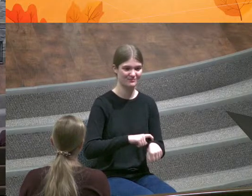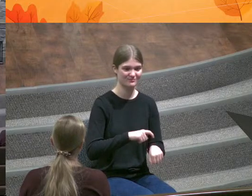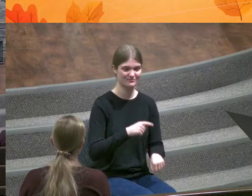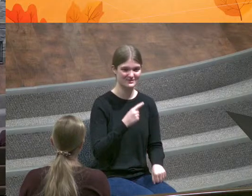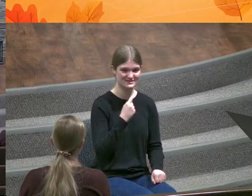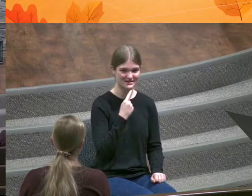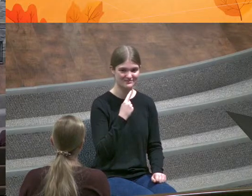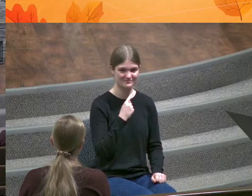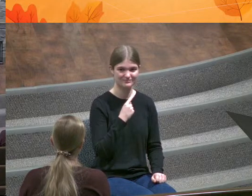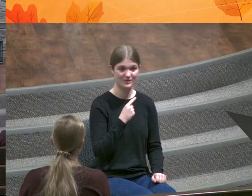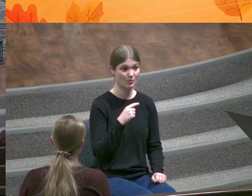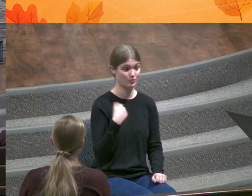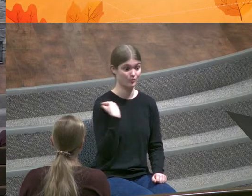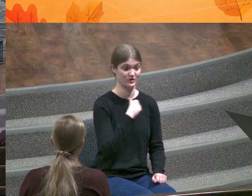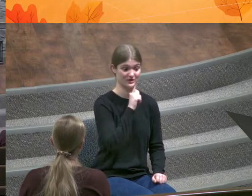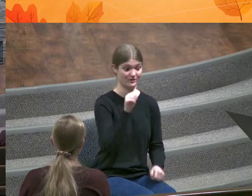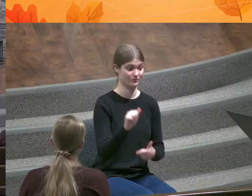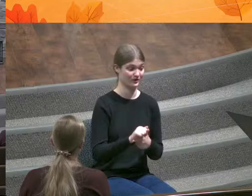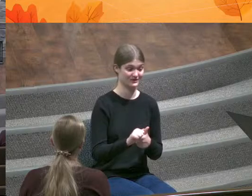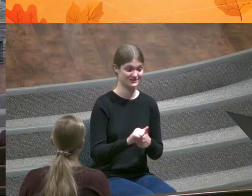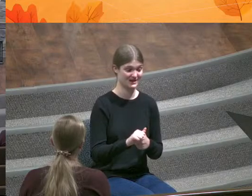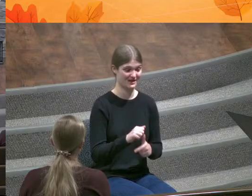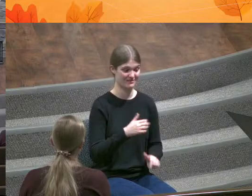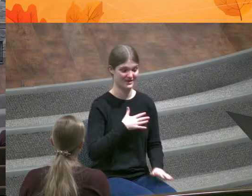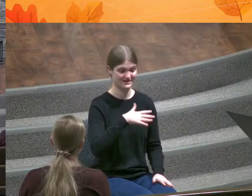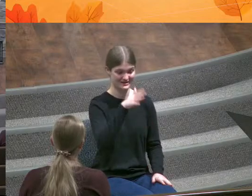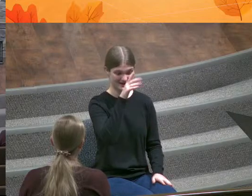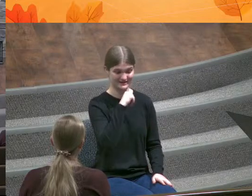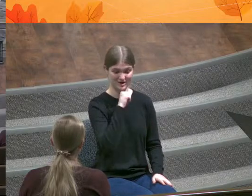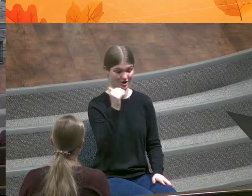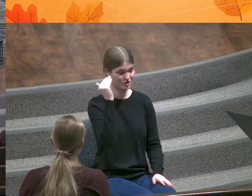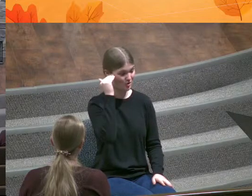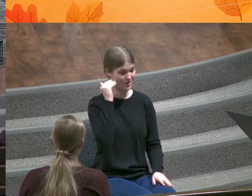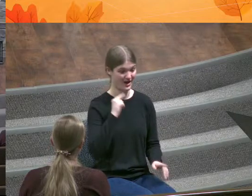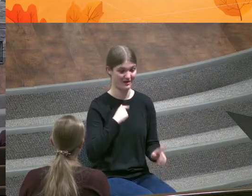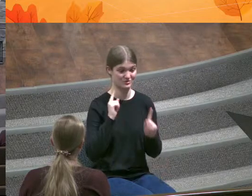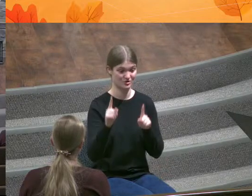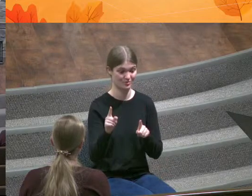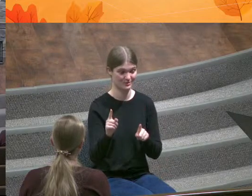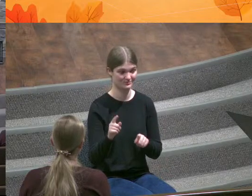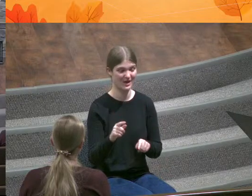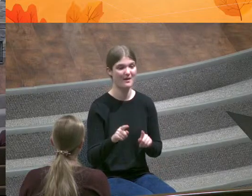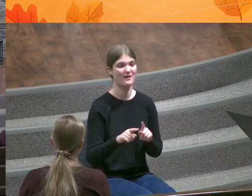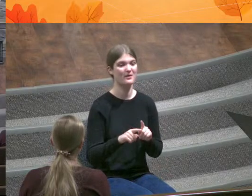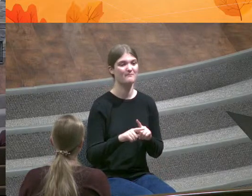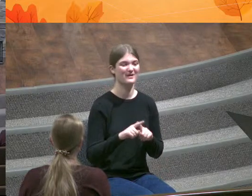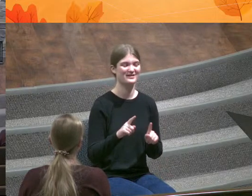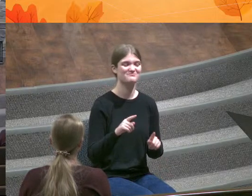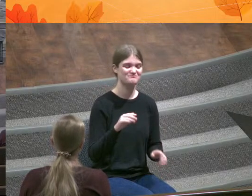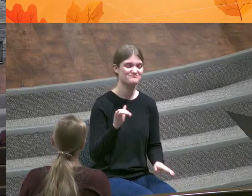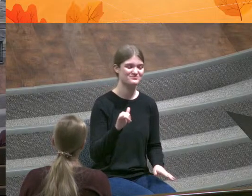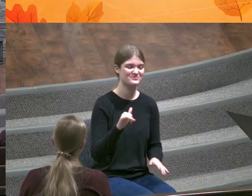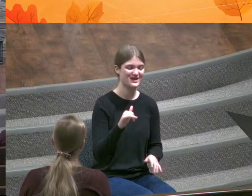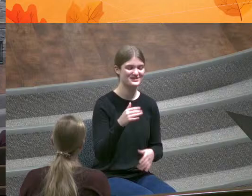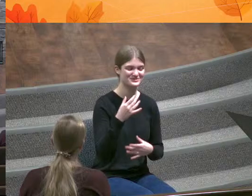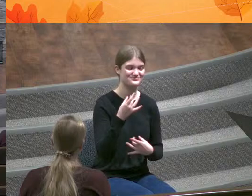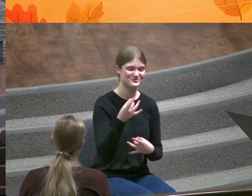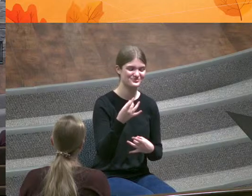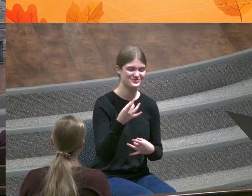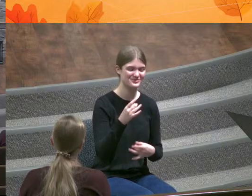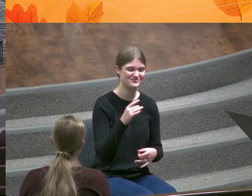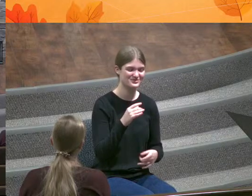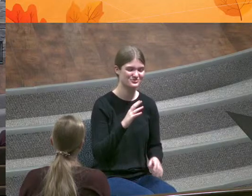phrase. I'll tell you, we didn't practice it. He didn't even know I was coming, okay? So I tell you, we didn't practice it, but that is pretty neat to